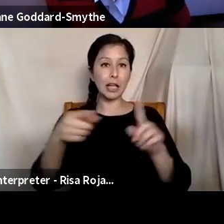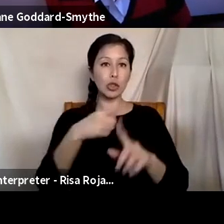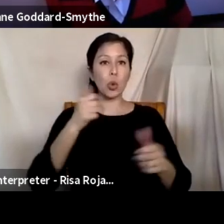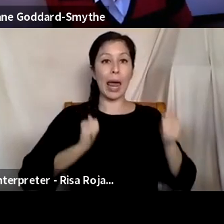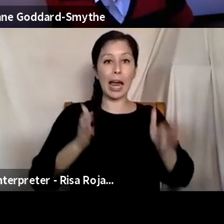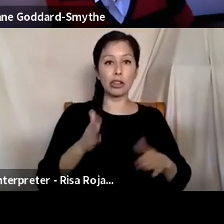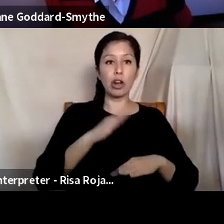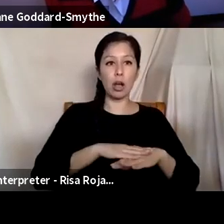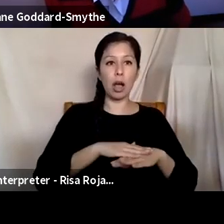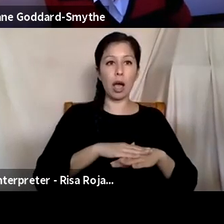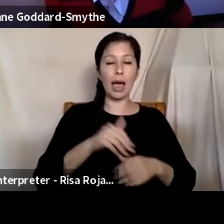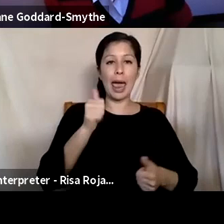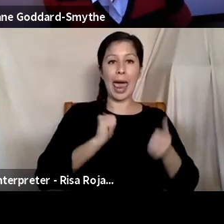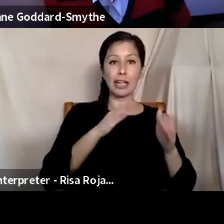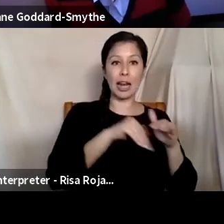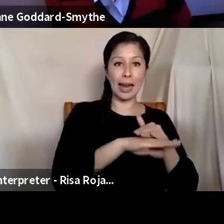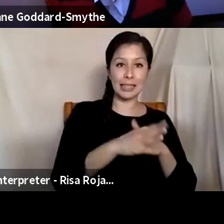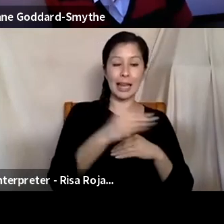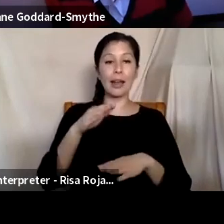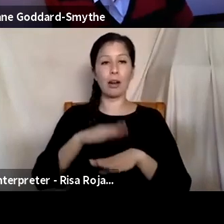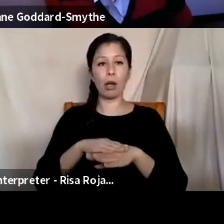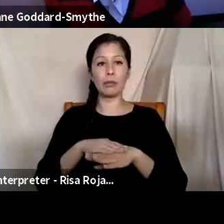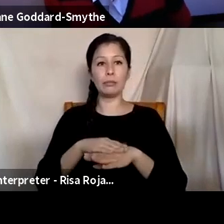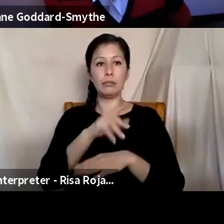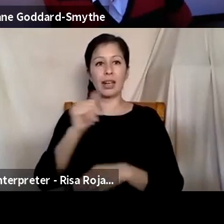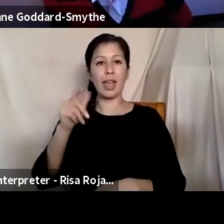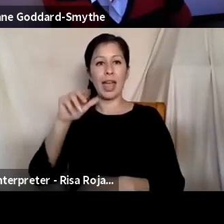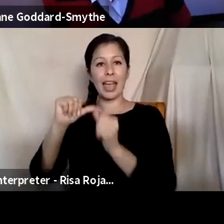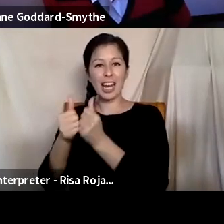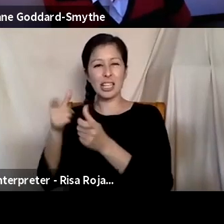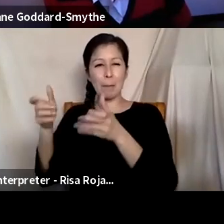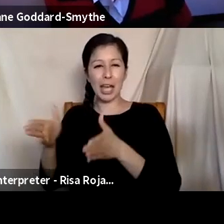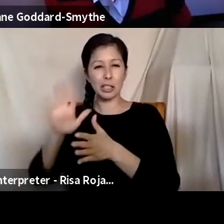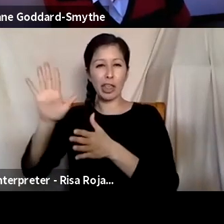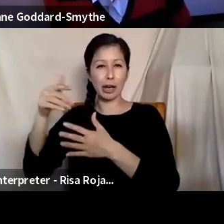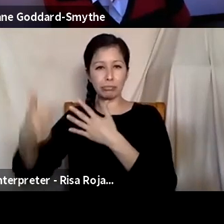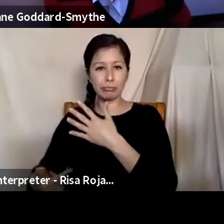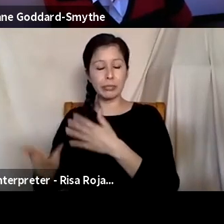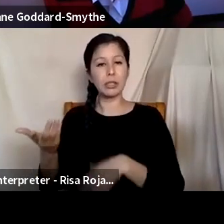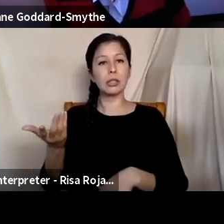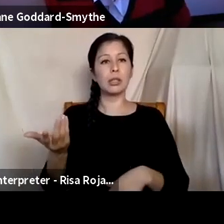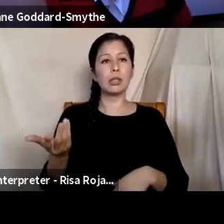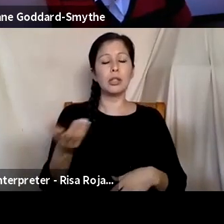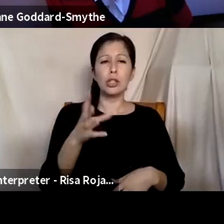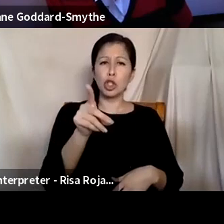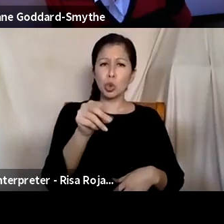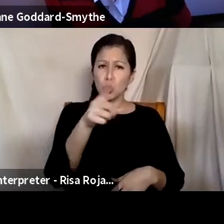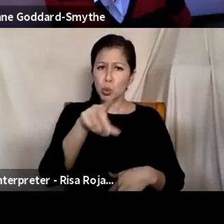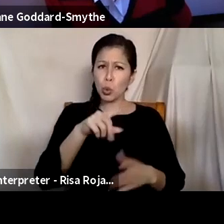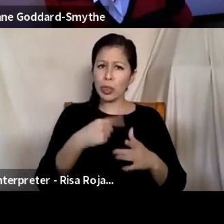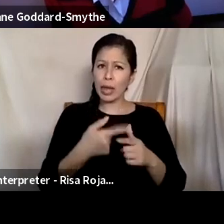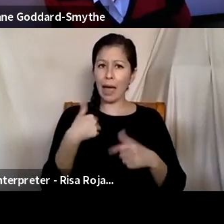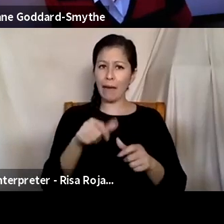on Actors Access and on the agencies and managers breakdowns. Do you then have